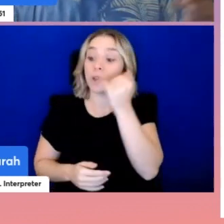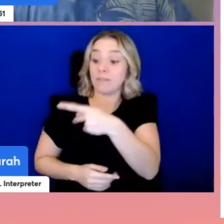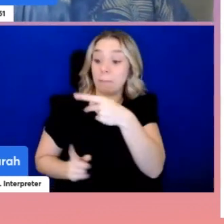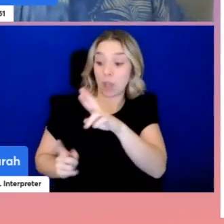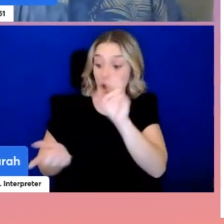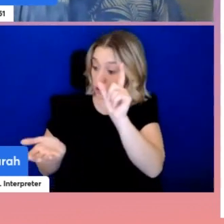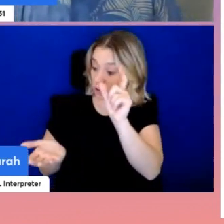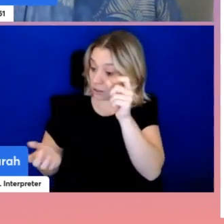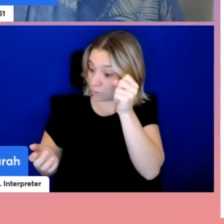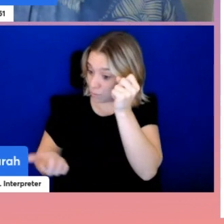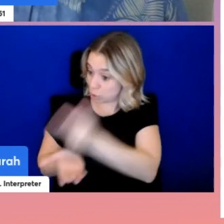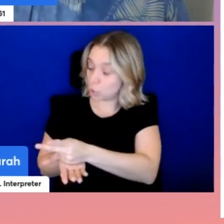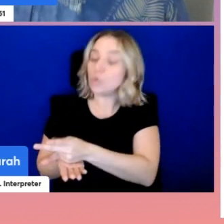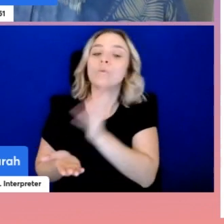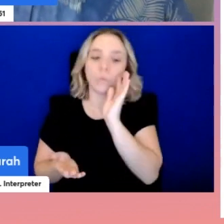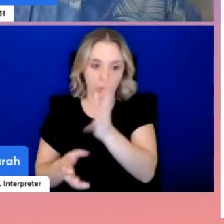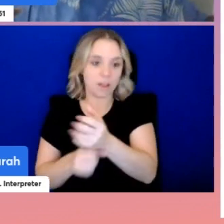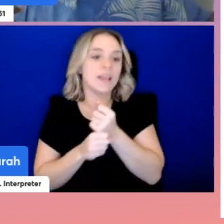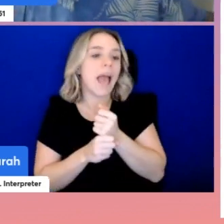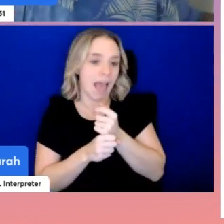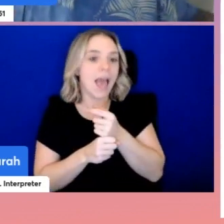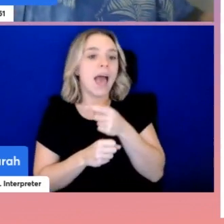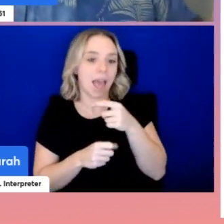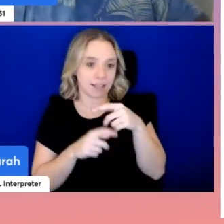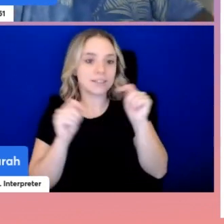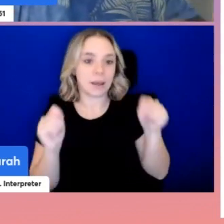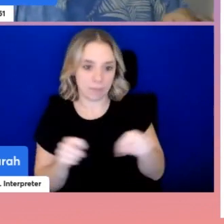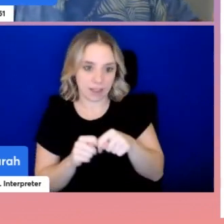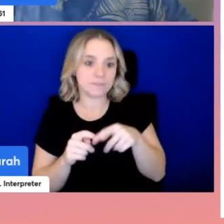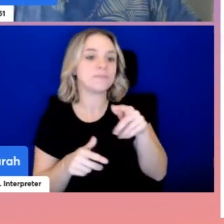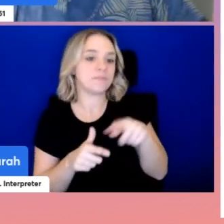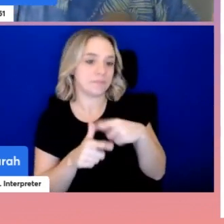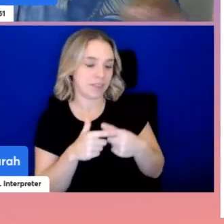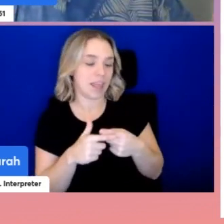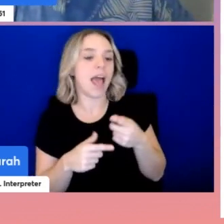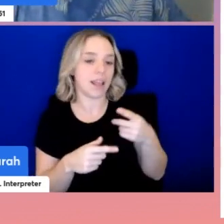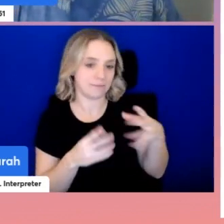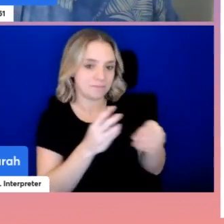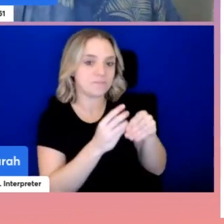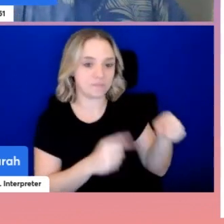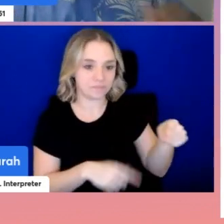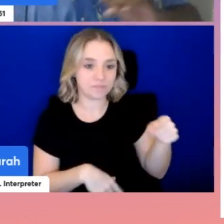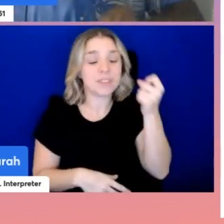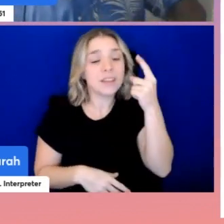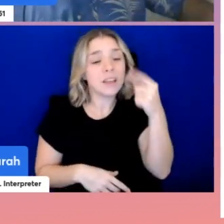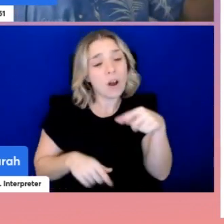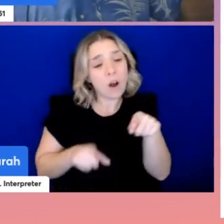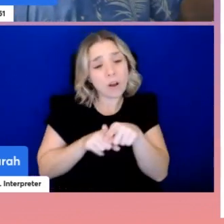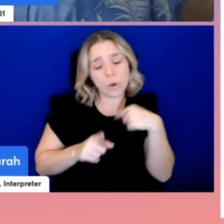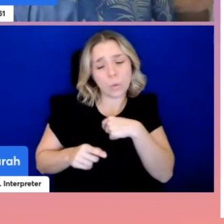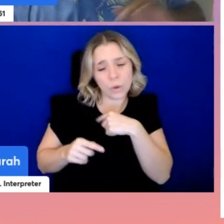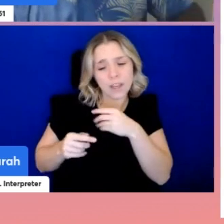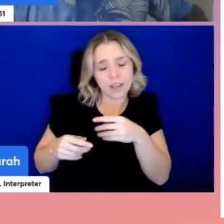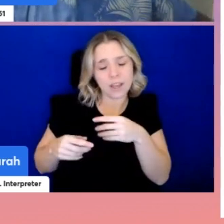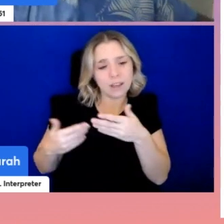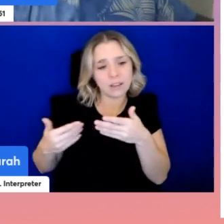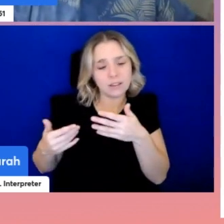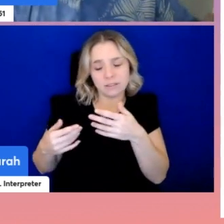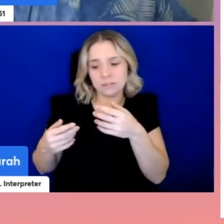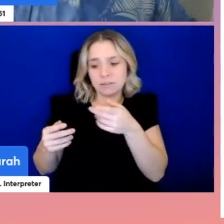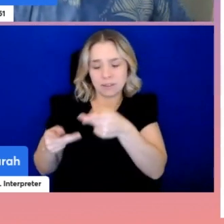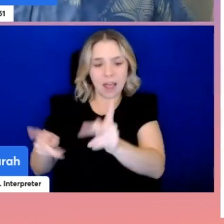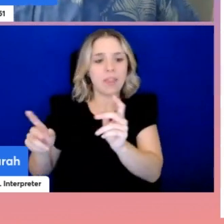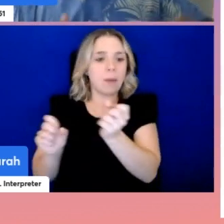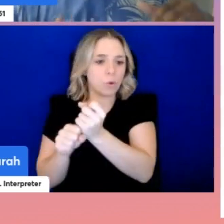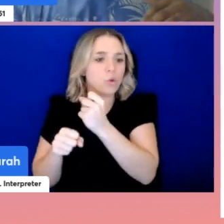that includes our semantic release workflow. We also included an on-ramp if they wanted to bring their own repo, but we really encourage them to use the templated